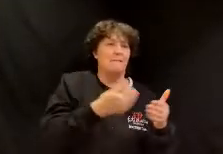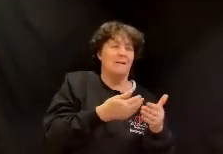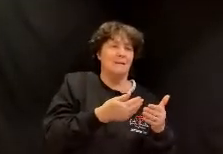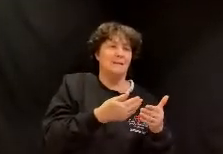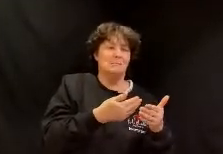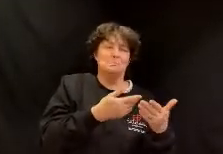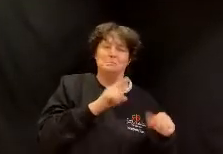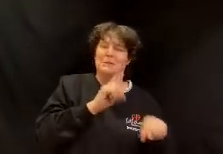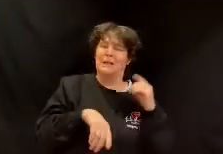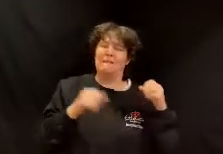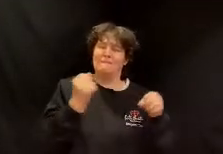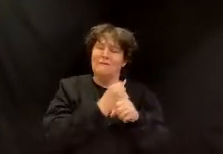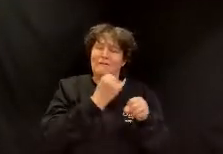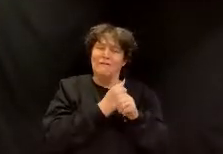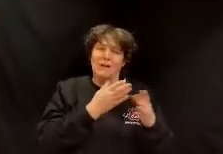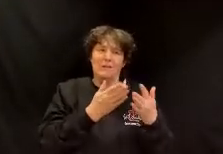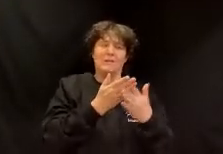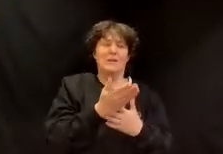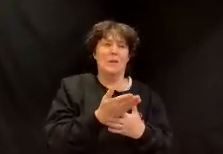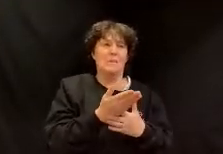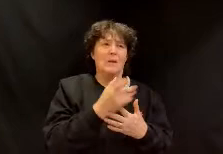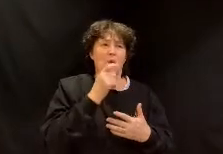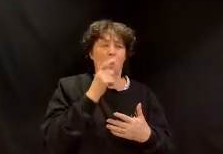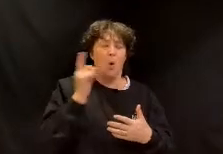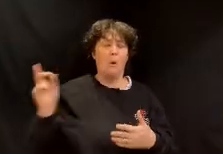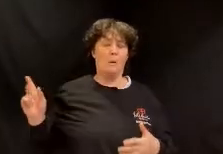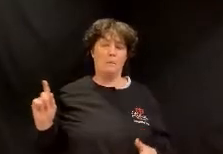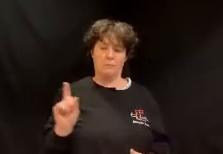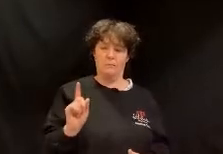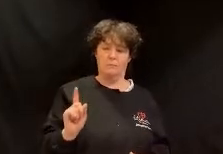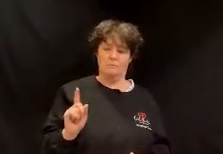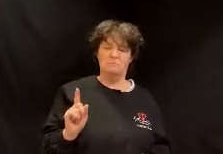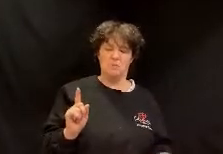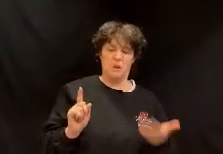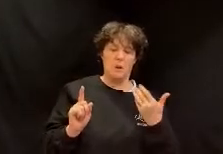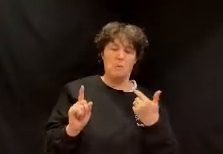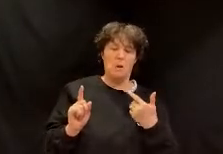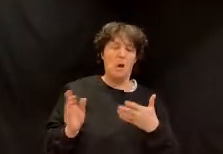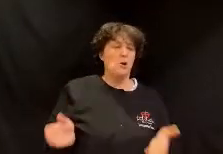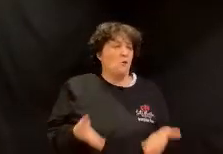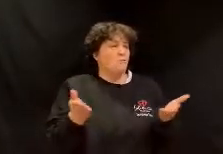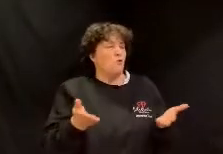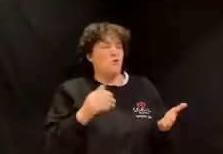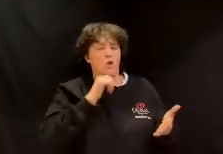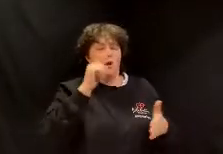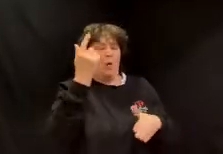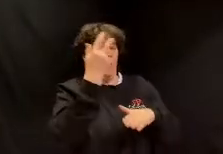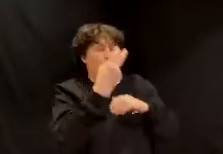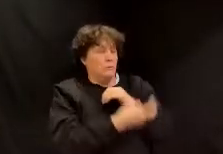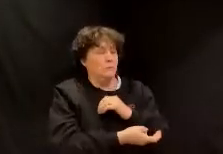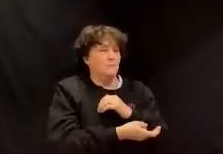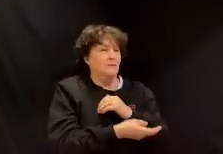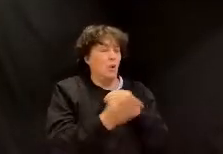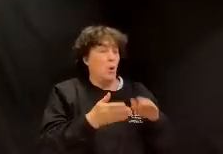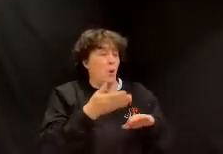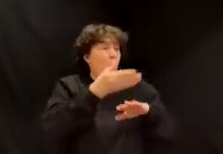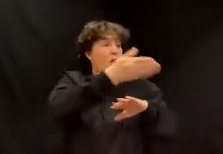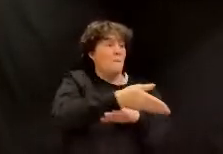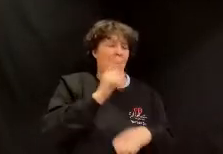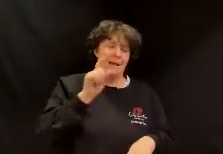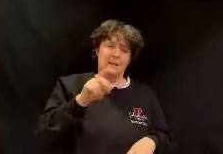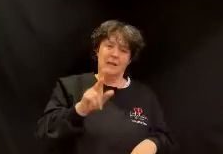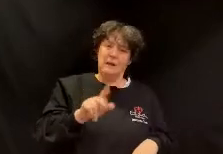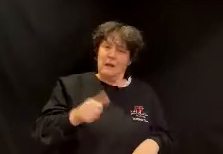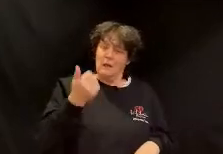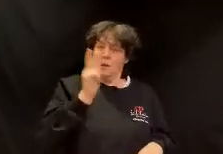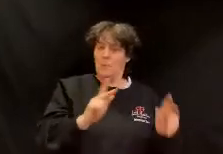going to be able to do one more step if someone pulls up beside of me and says, you know what, you're going to make it. You're not going under, you're going over. I need people of faith around